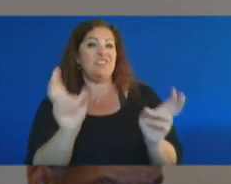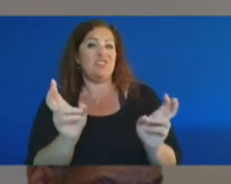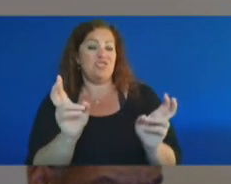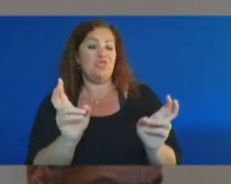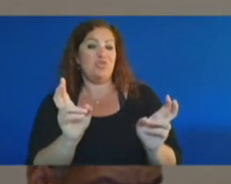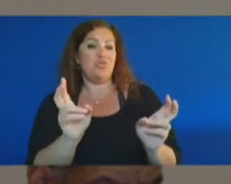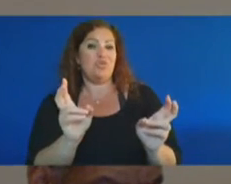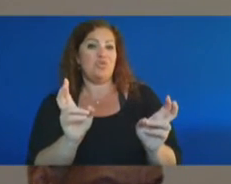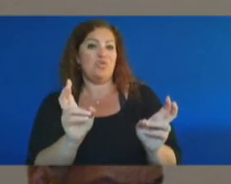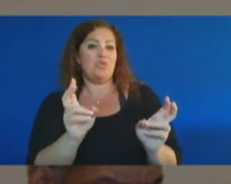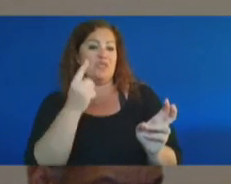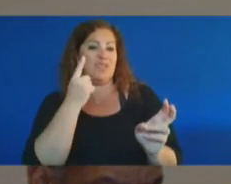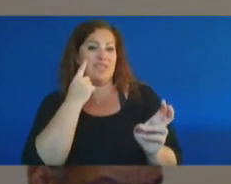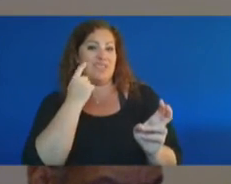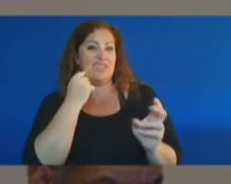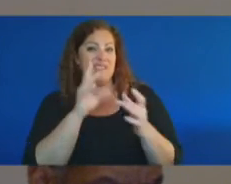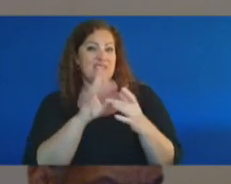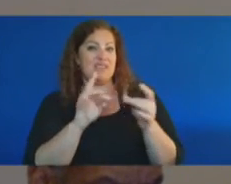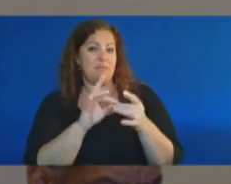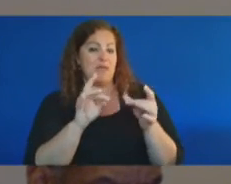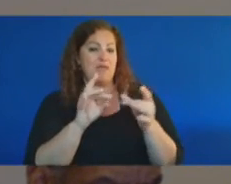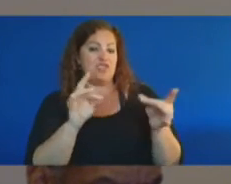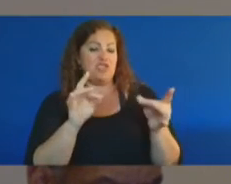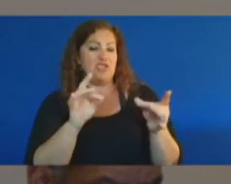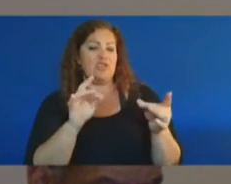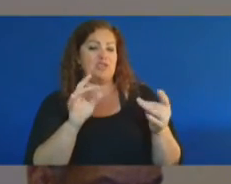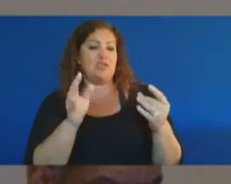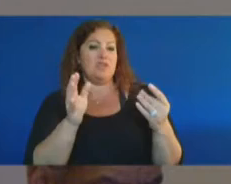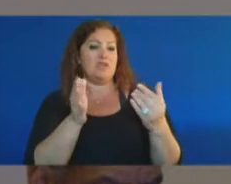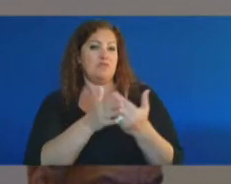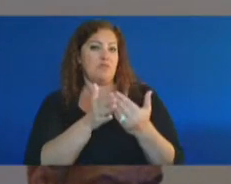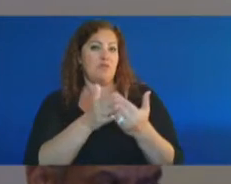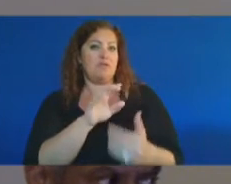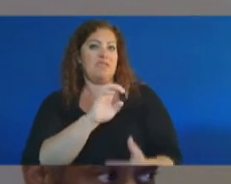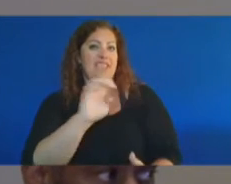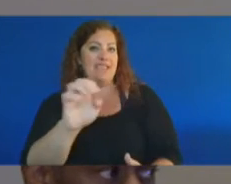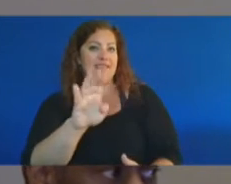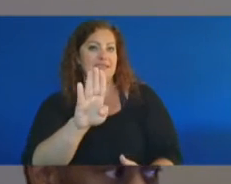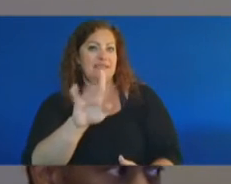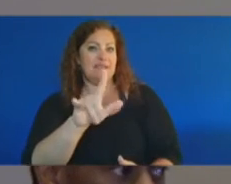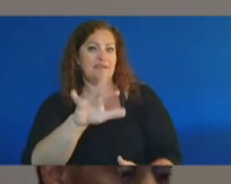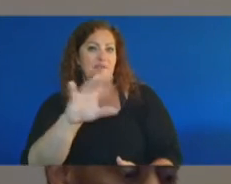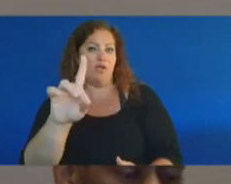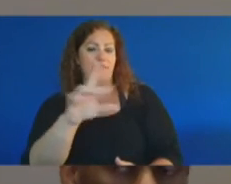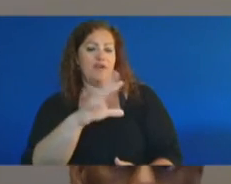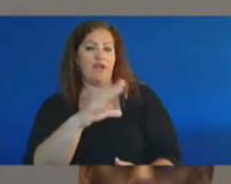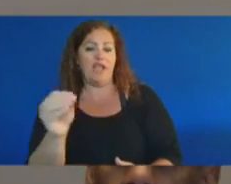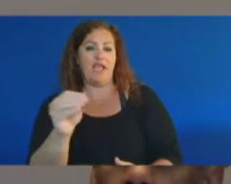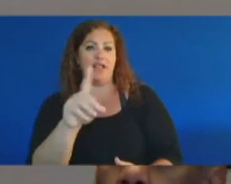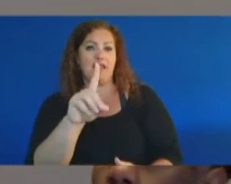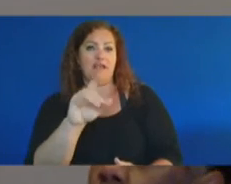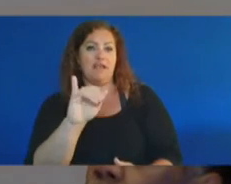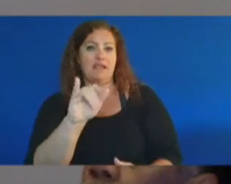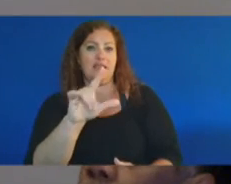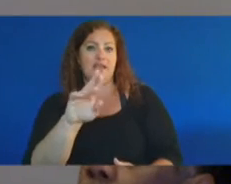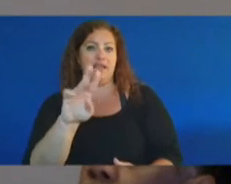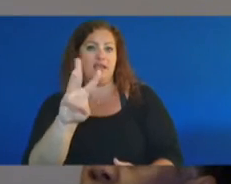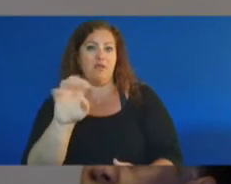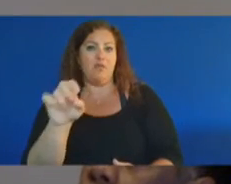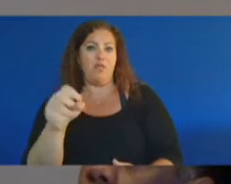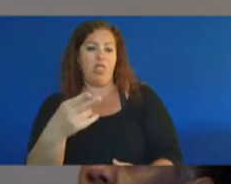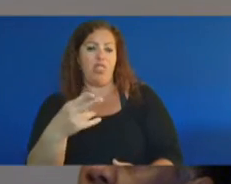as was just mentioned um along East Boulevard and the dillworth corridor